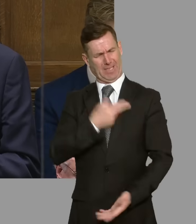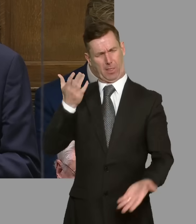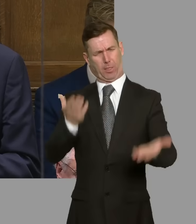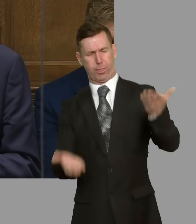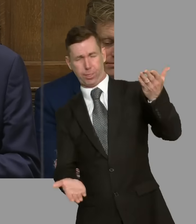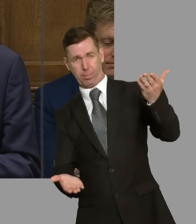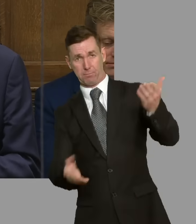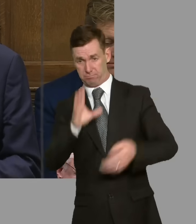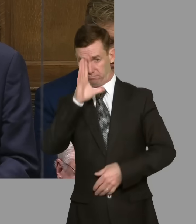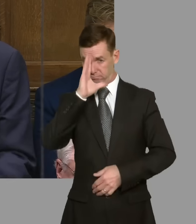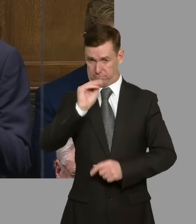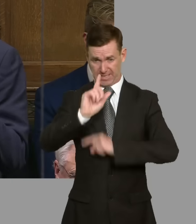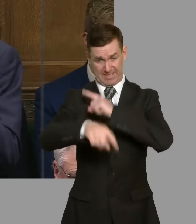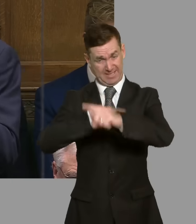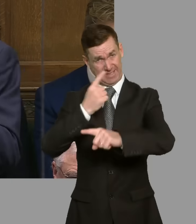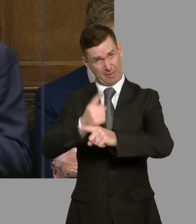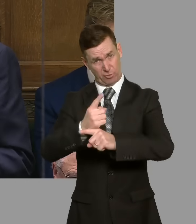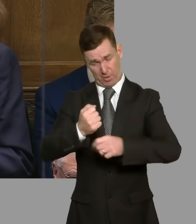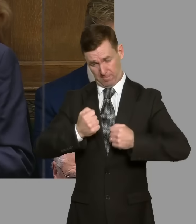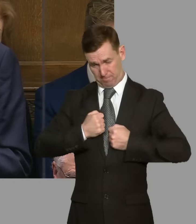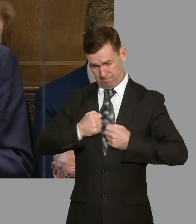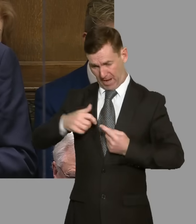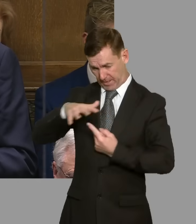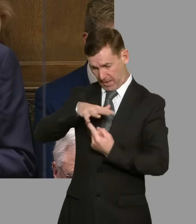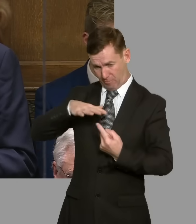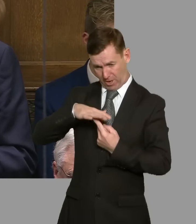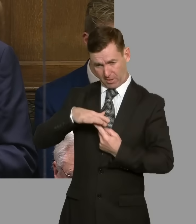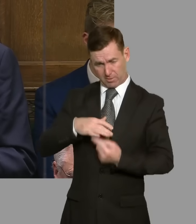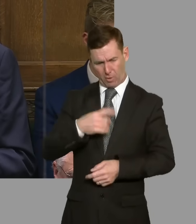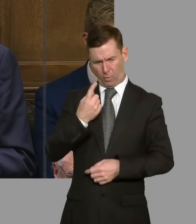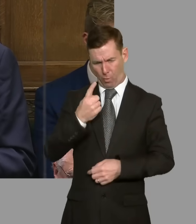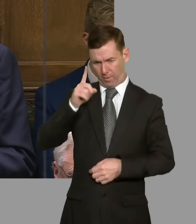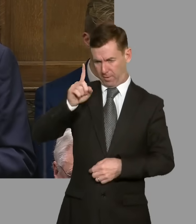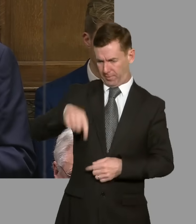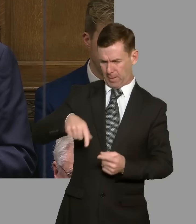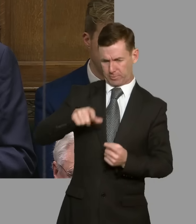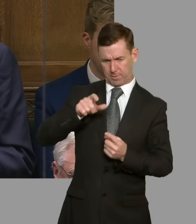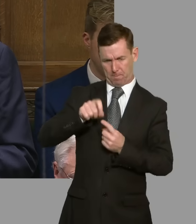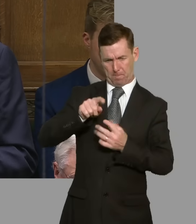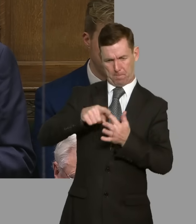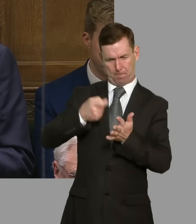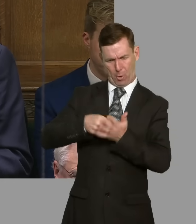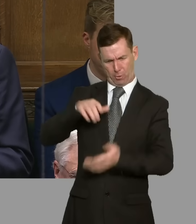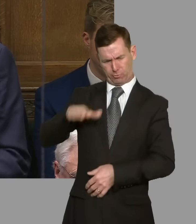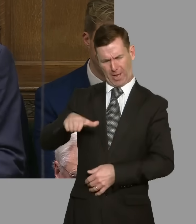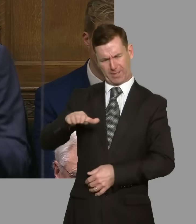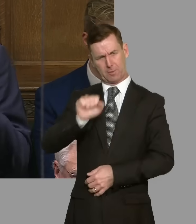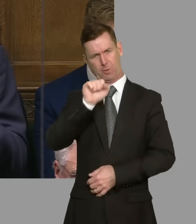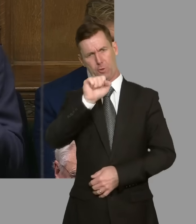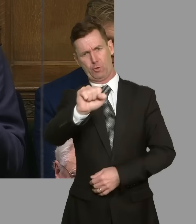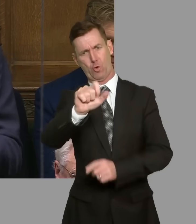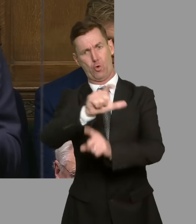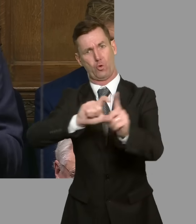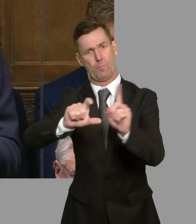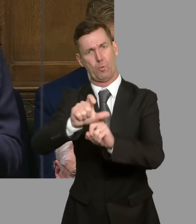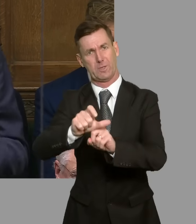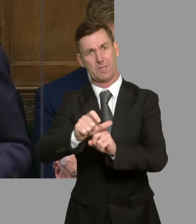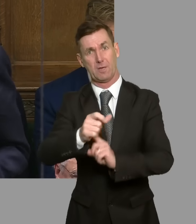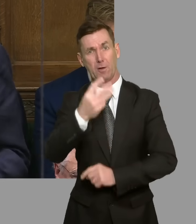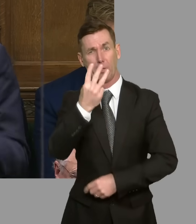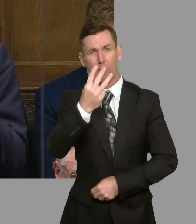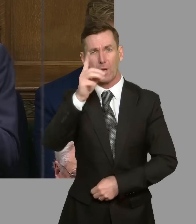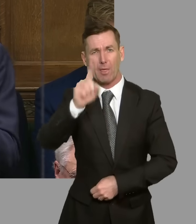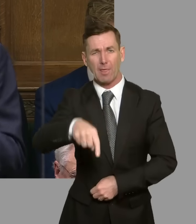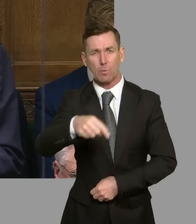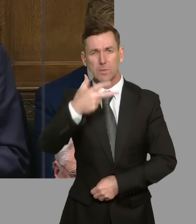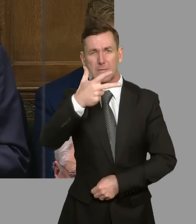under £1,000. Children in his local area will receive over £3,800. The gap is getting wider.